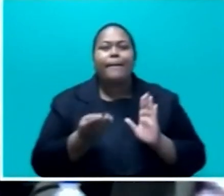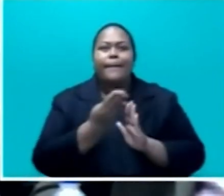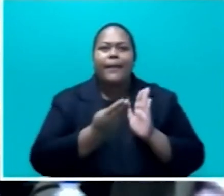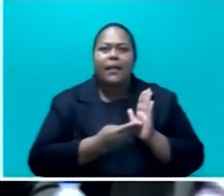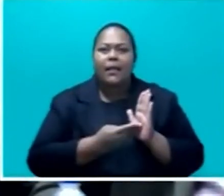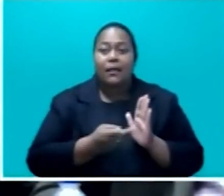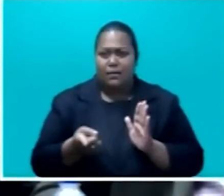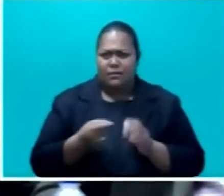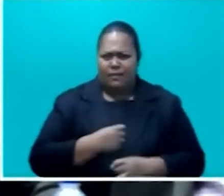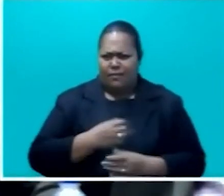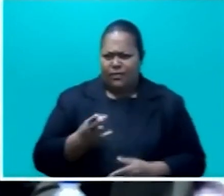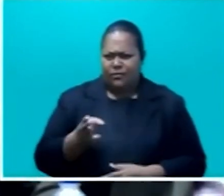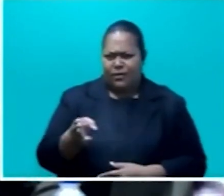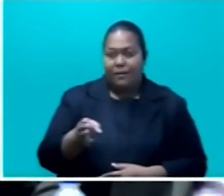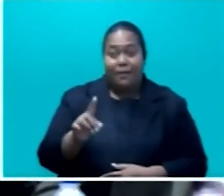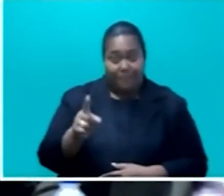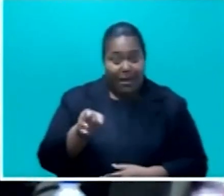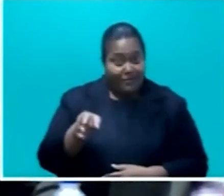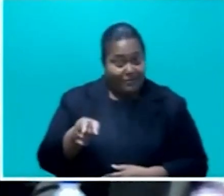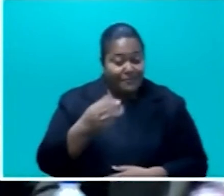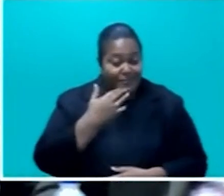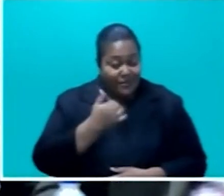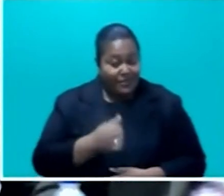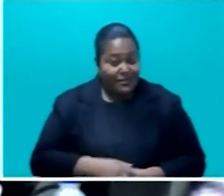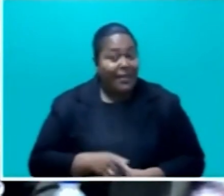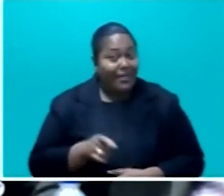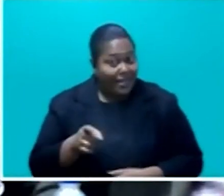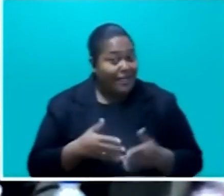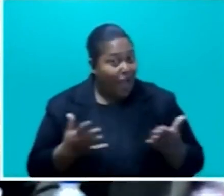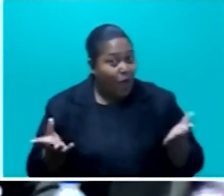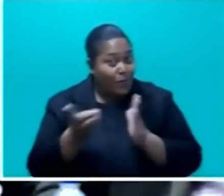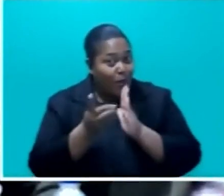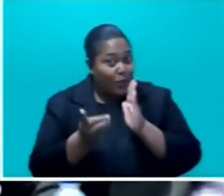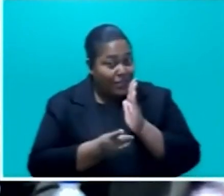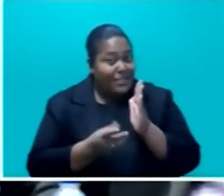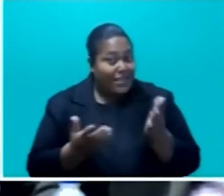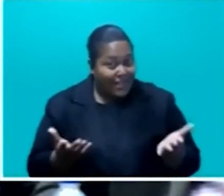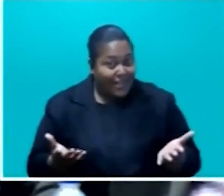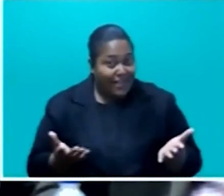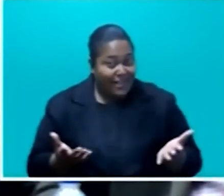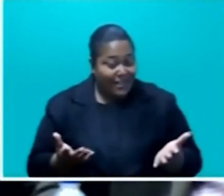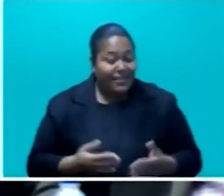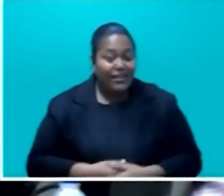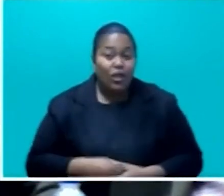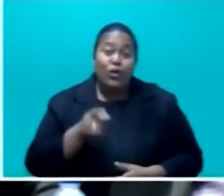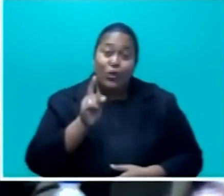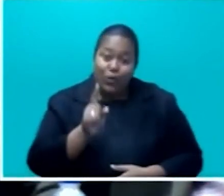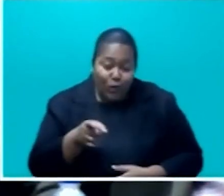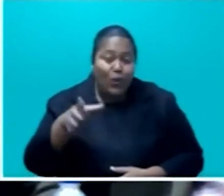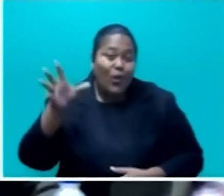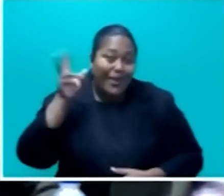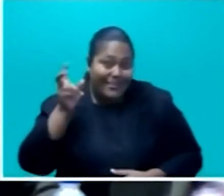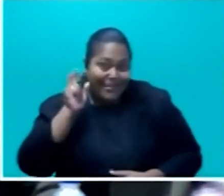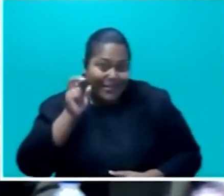as a surprise to him, but essentially, that is how democracy works. You listen to the views of the people,